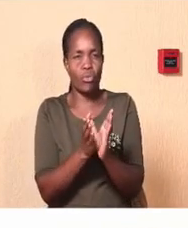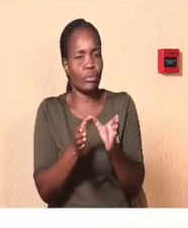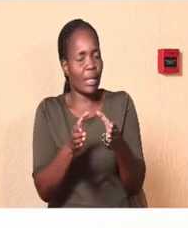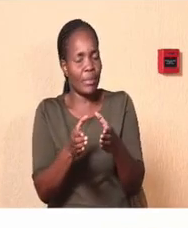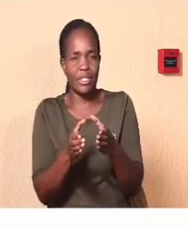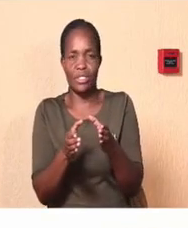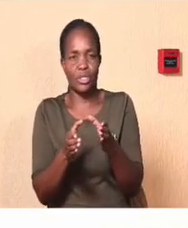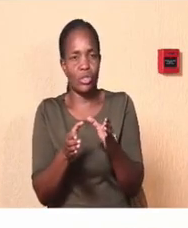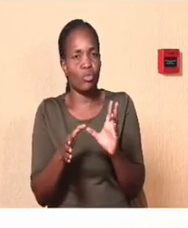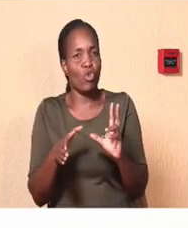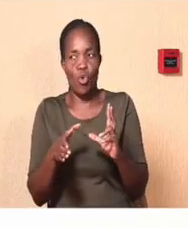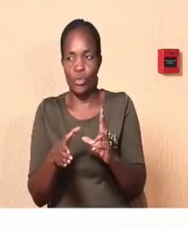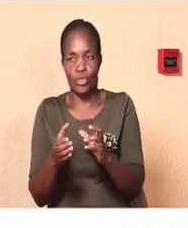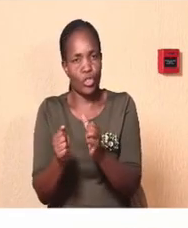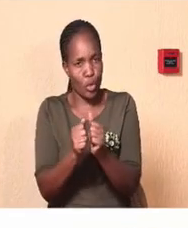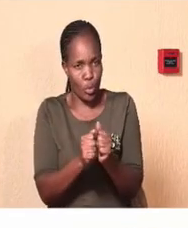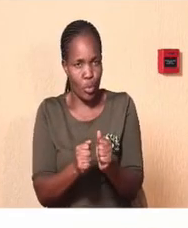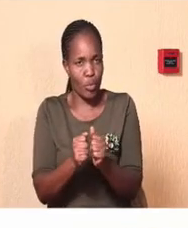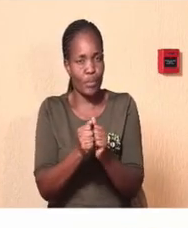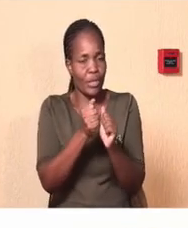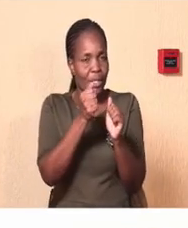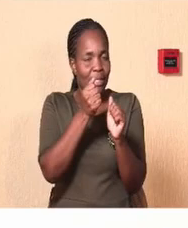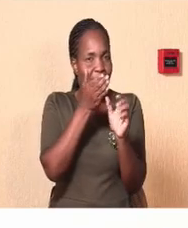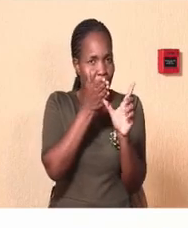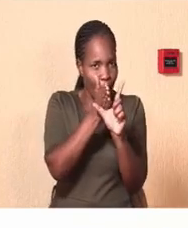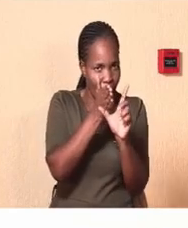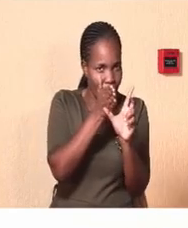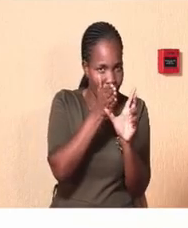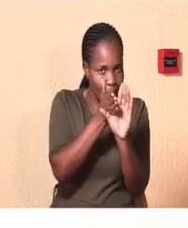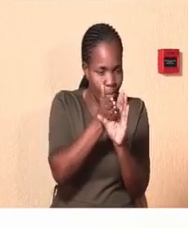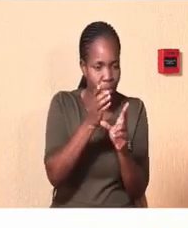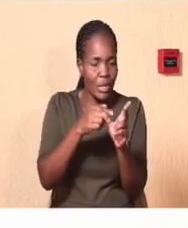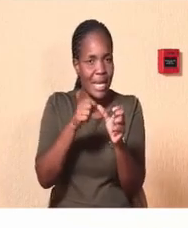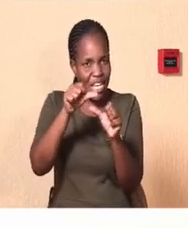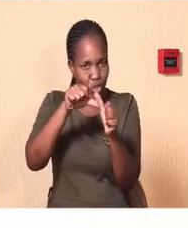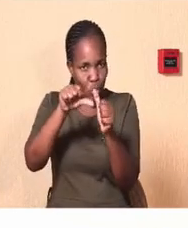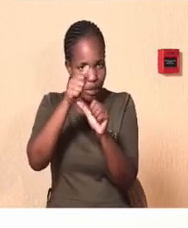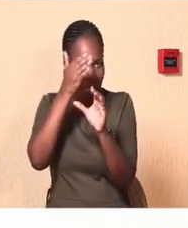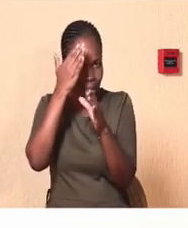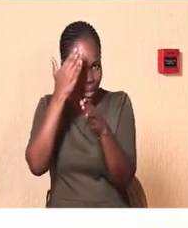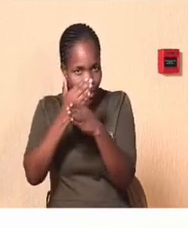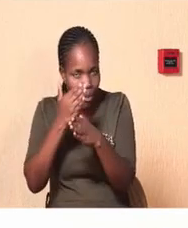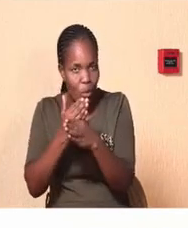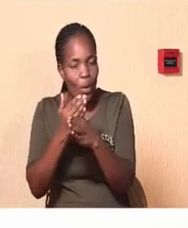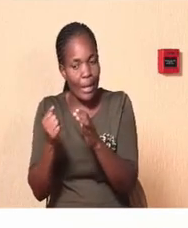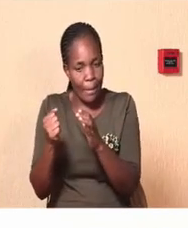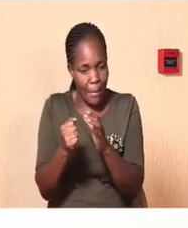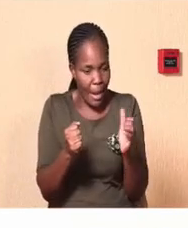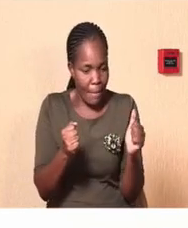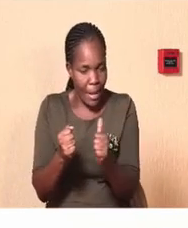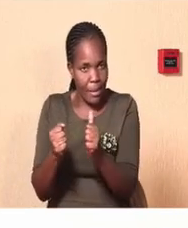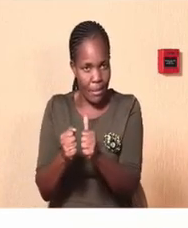health psychologists and social workers have been deployed as well, so that they can